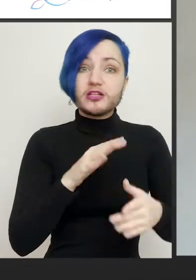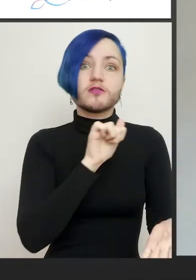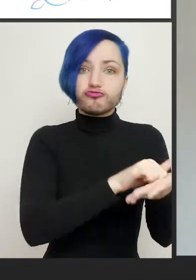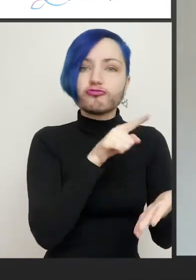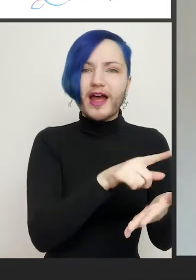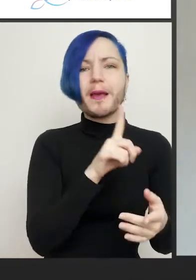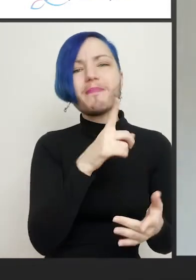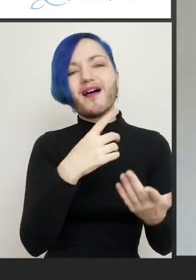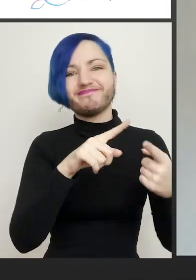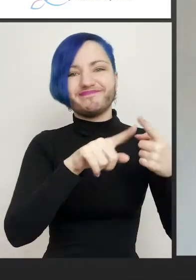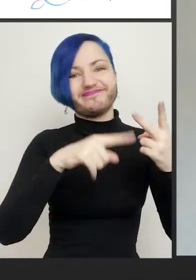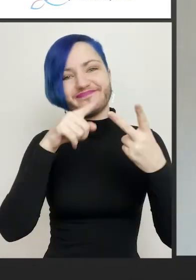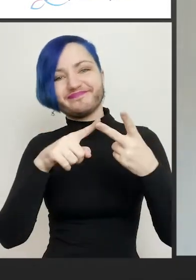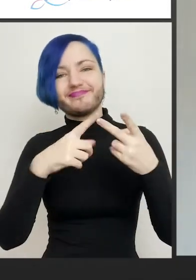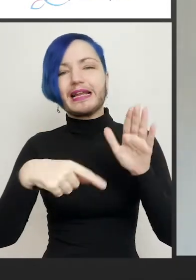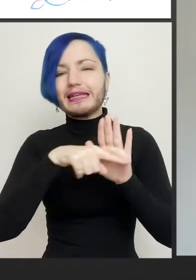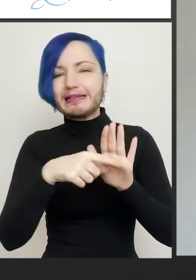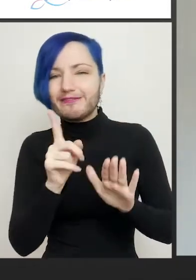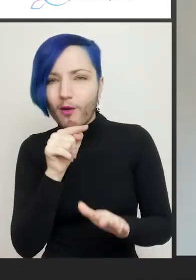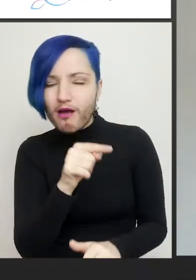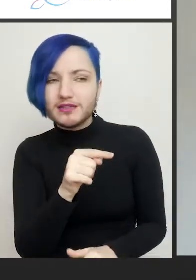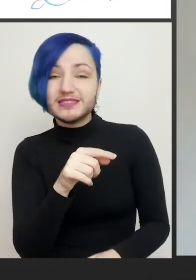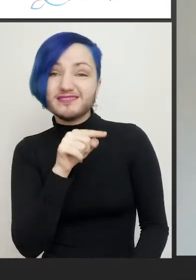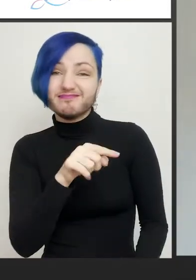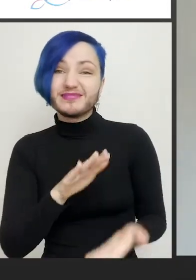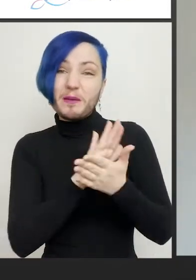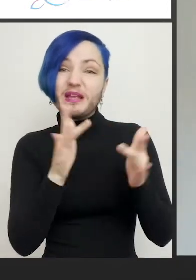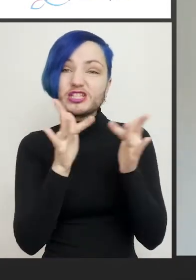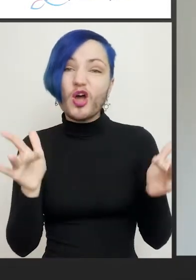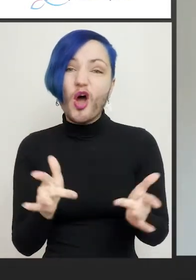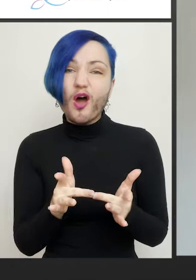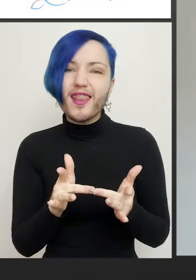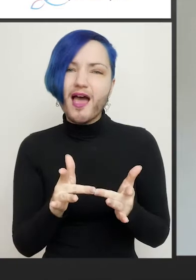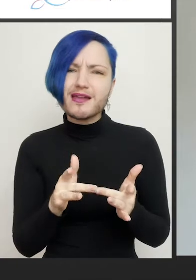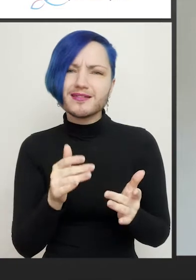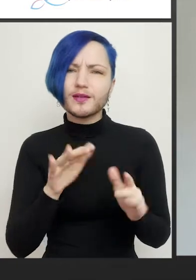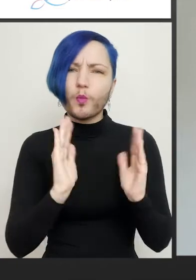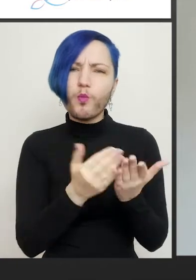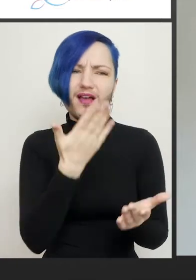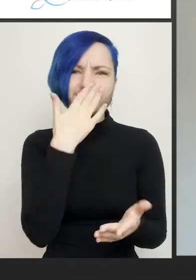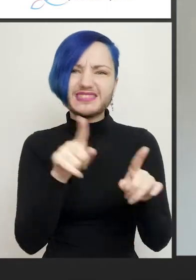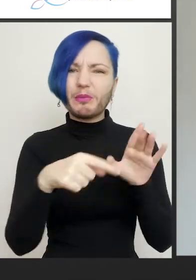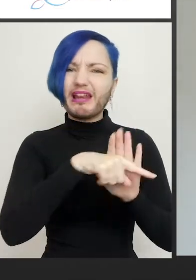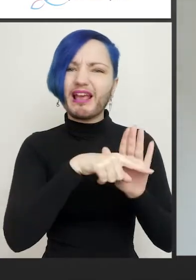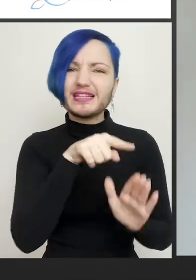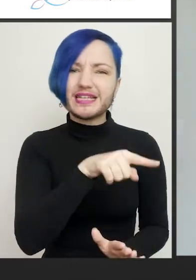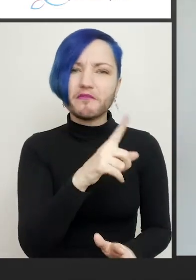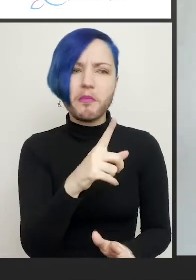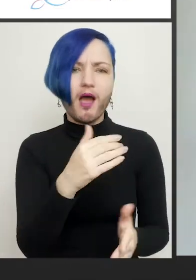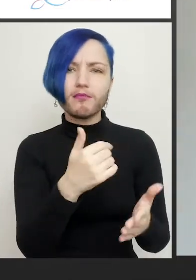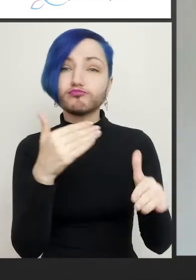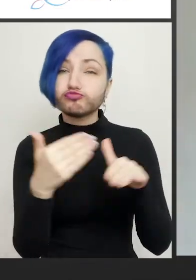side to it, though, sometimes I think is it can make particularly online spaces quite pessimistic, and it often doesn't give people the